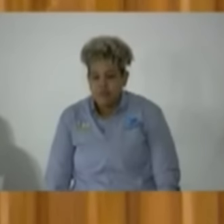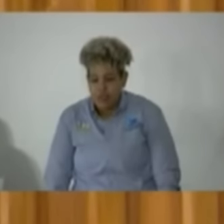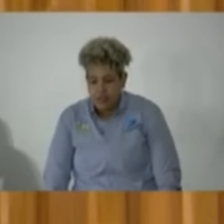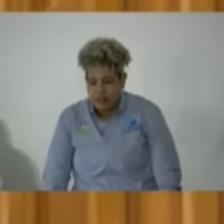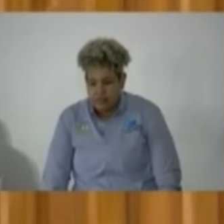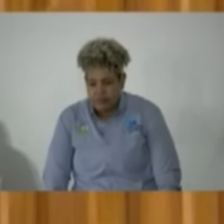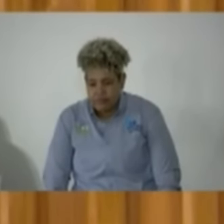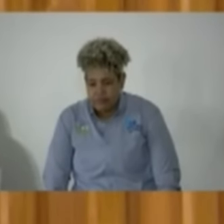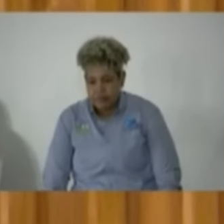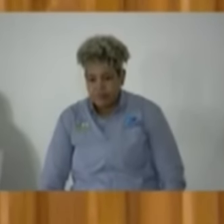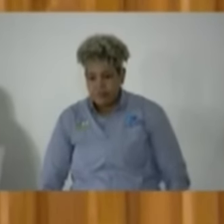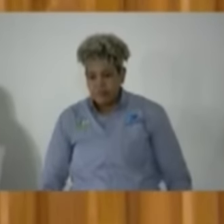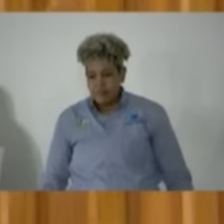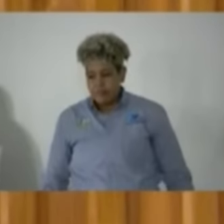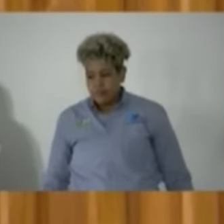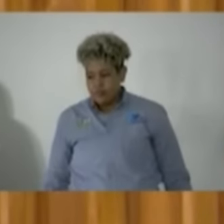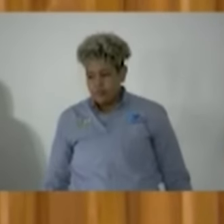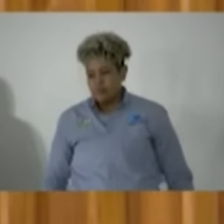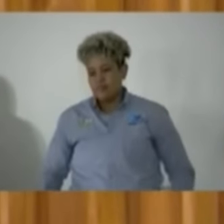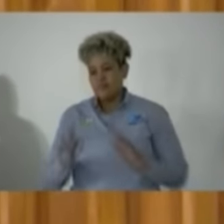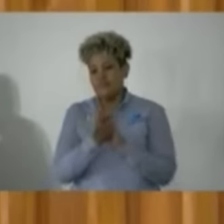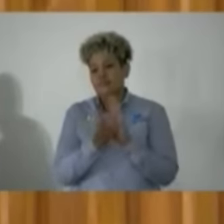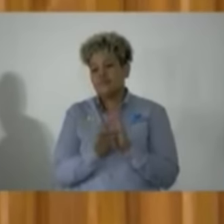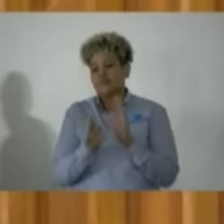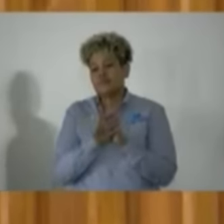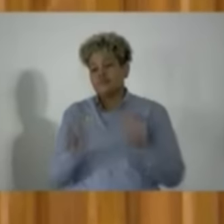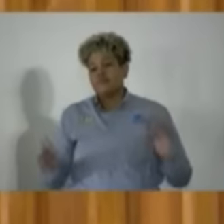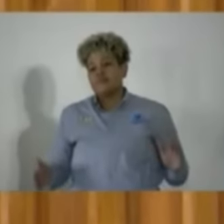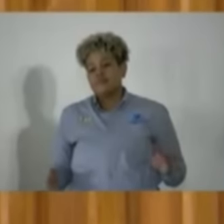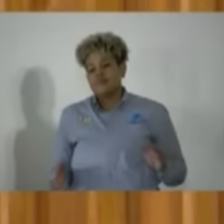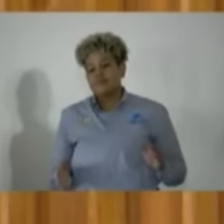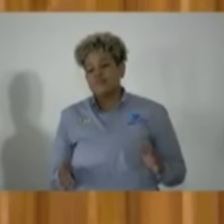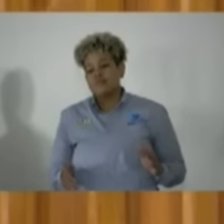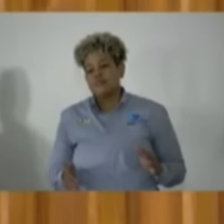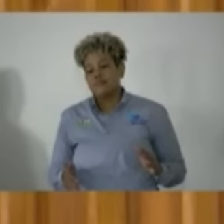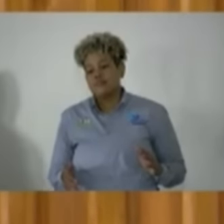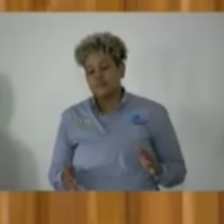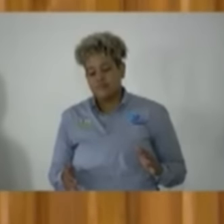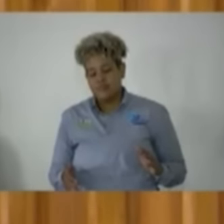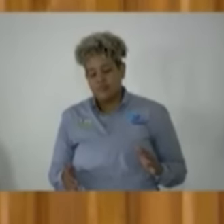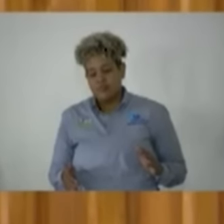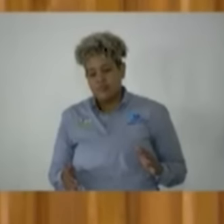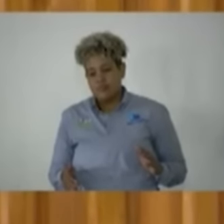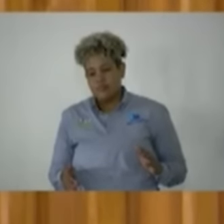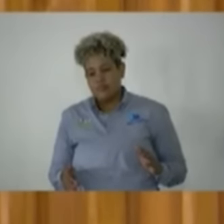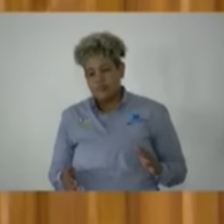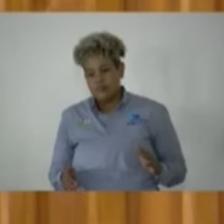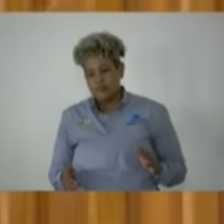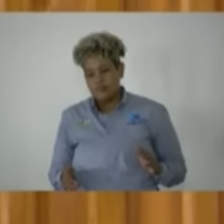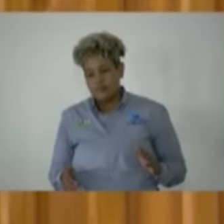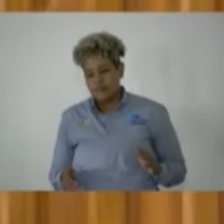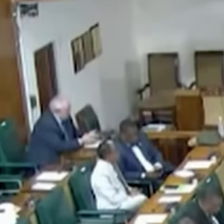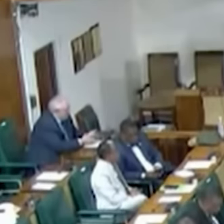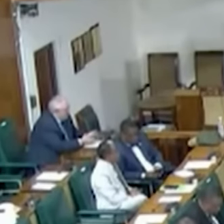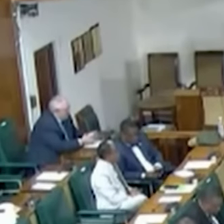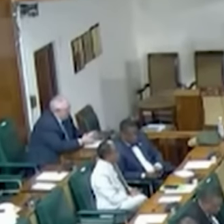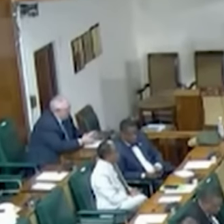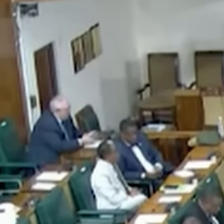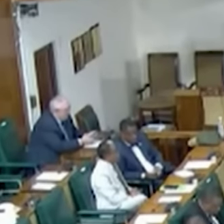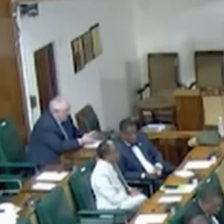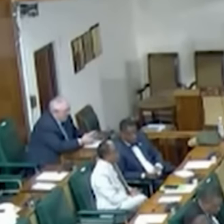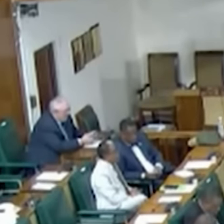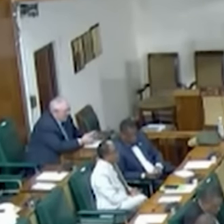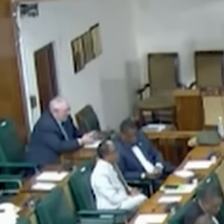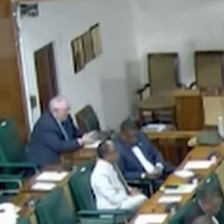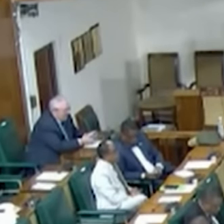insists that the Speaker's ruling is final in this regard. She defended her view that the reports are not being